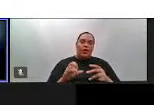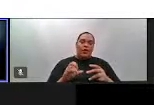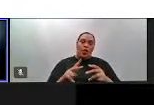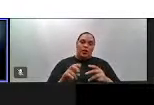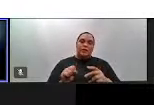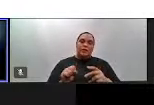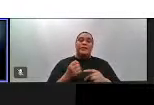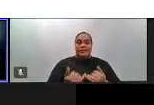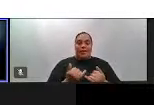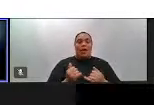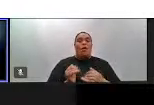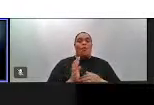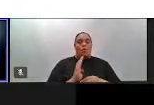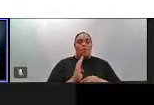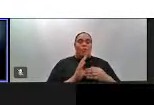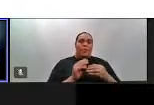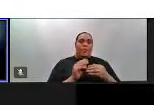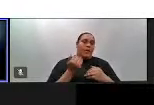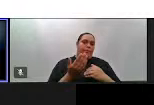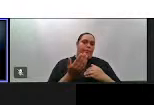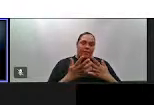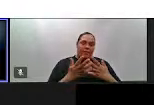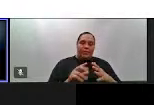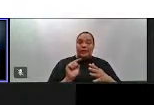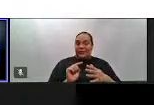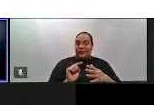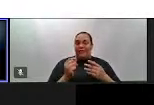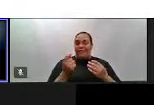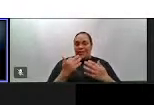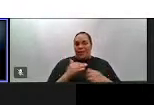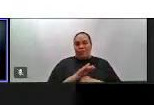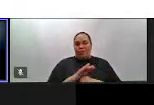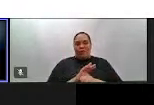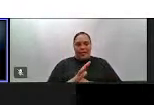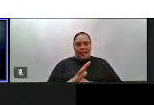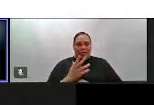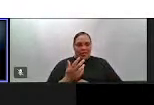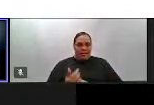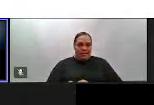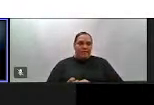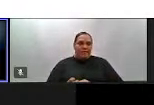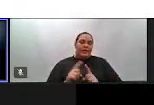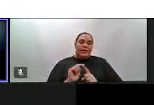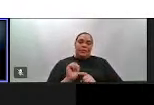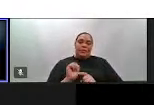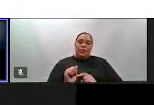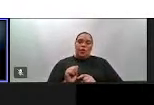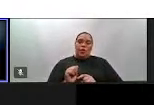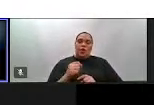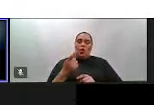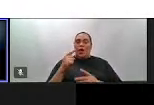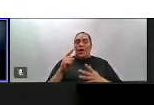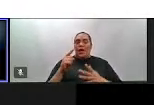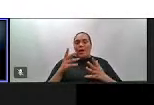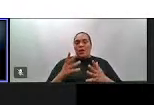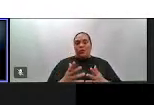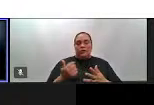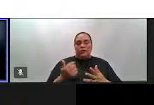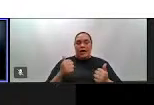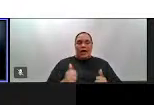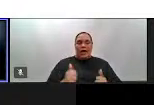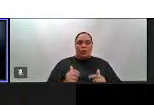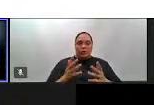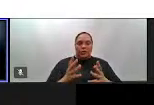board member and has applied. He's got a financial background. He's a chartered accountant and